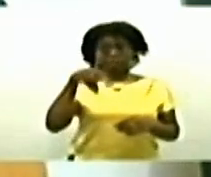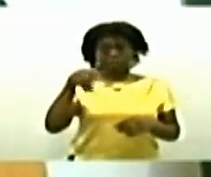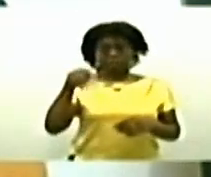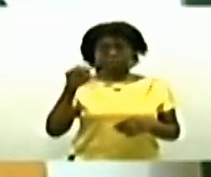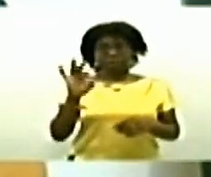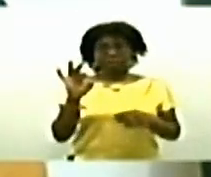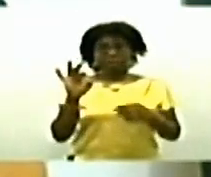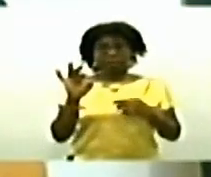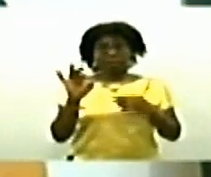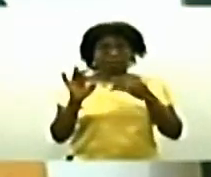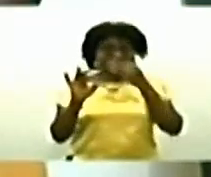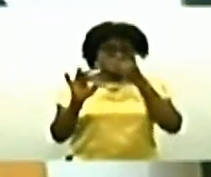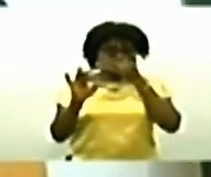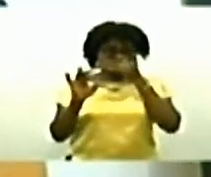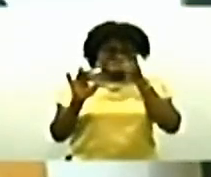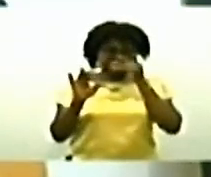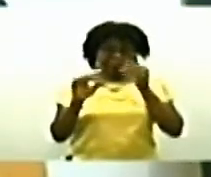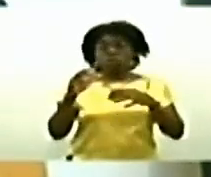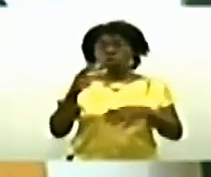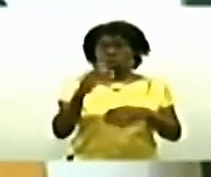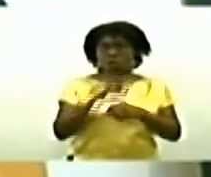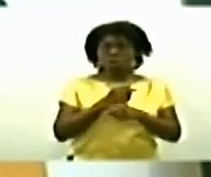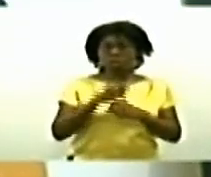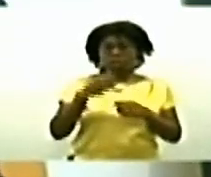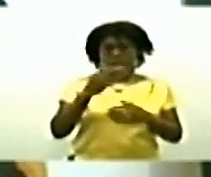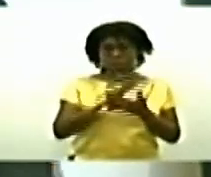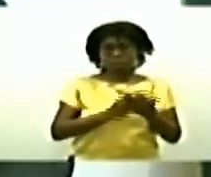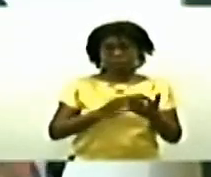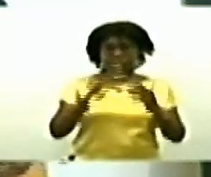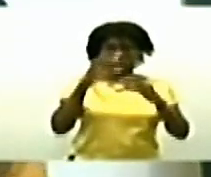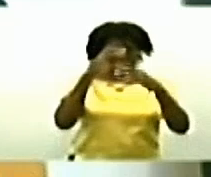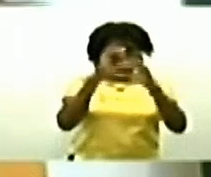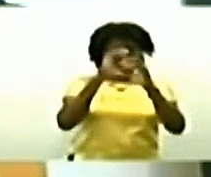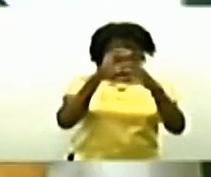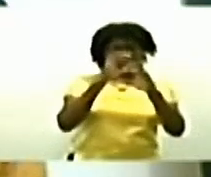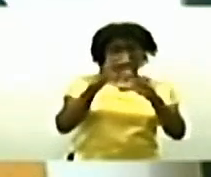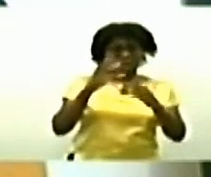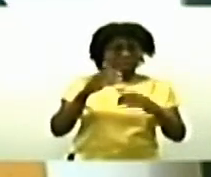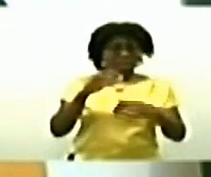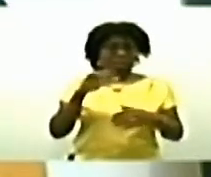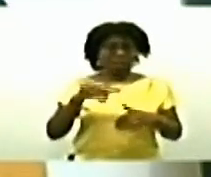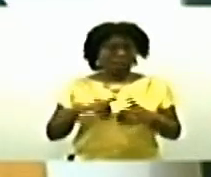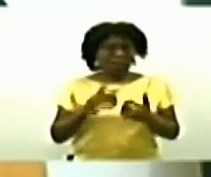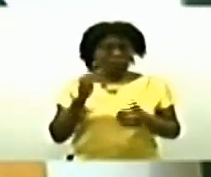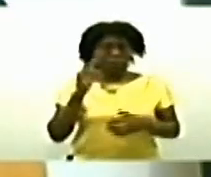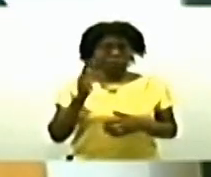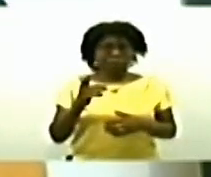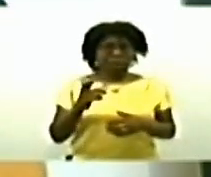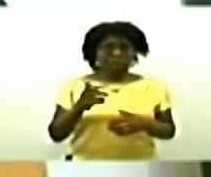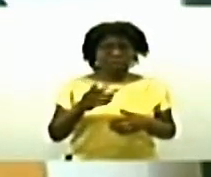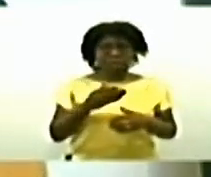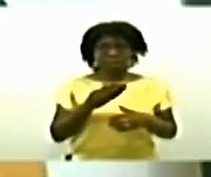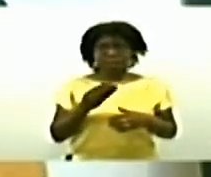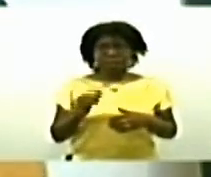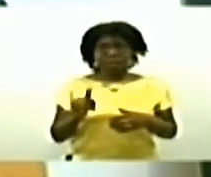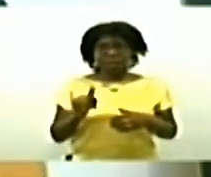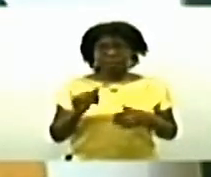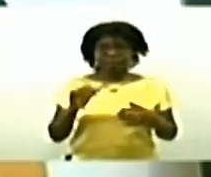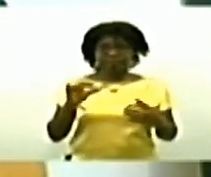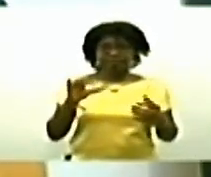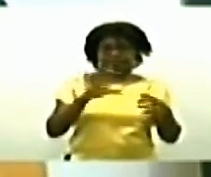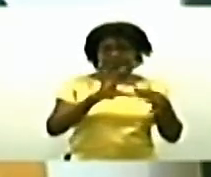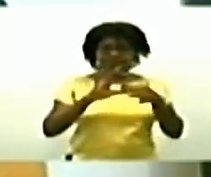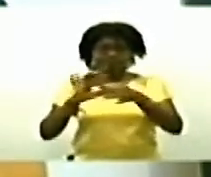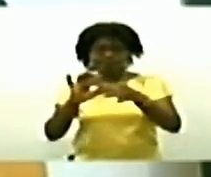some surveillance cameras, that sort of thing. How would the traffic wardens coordinate